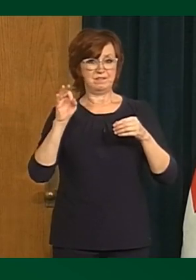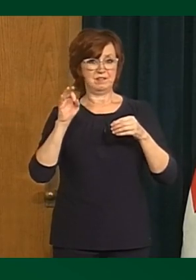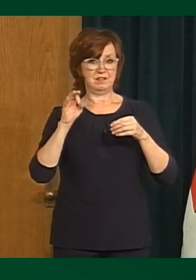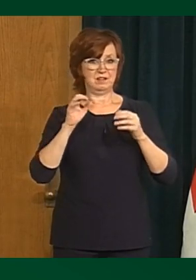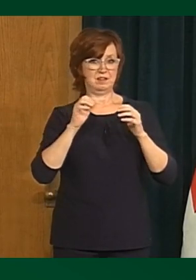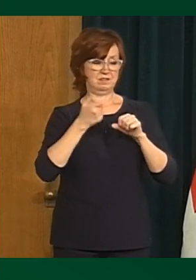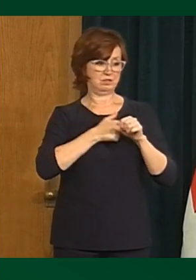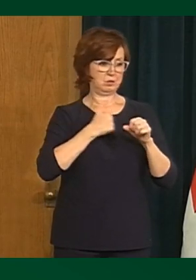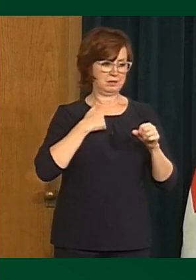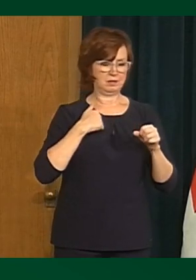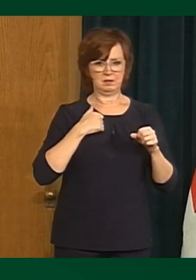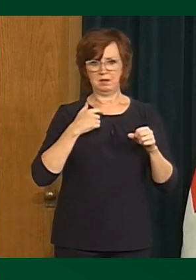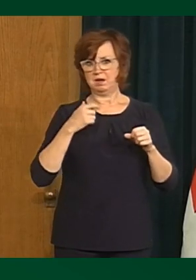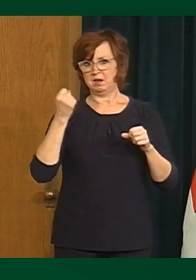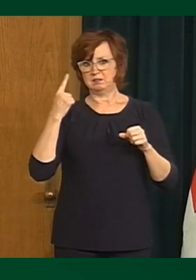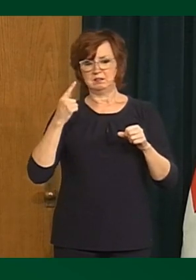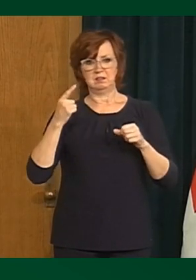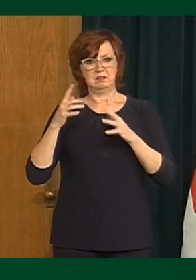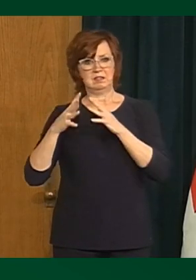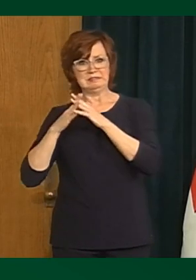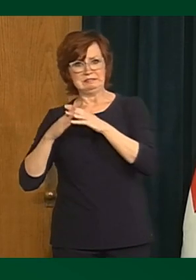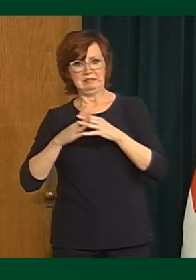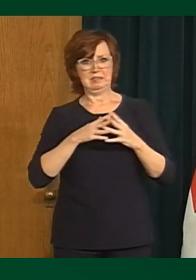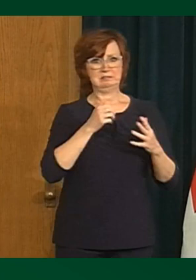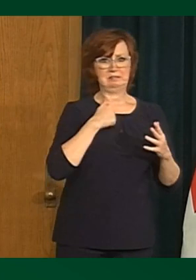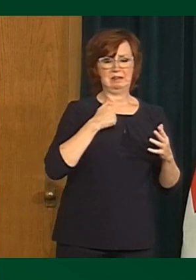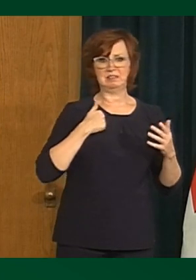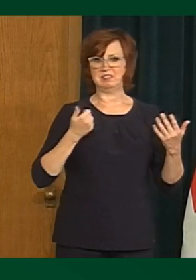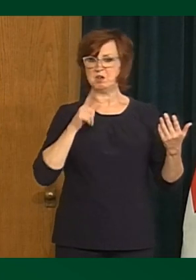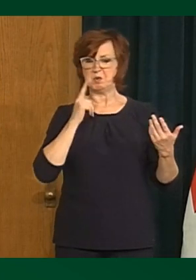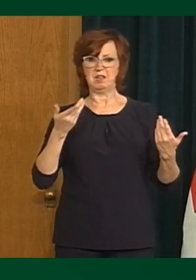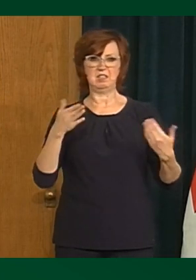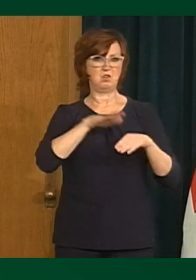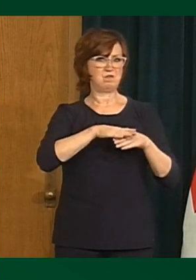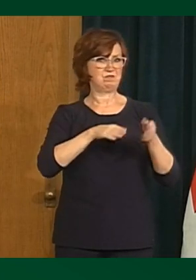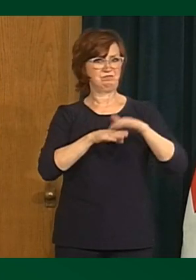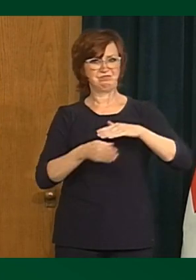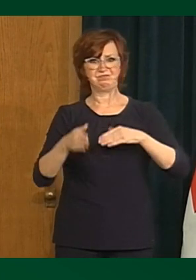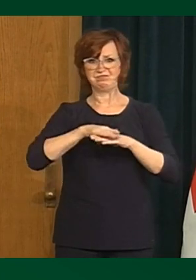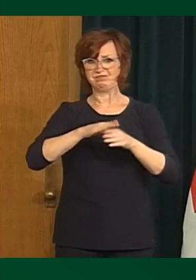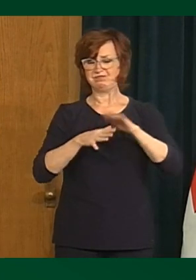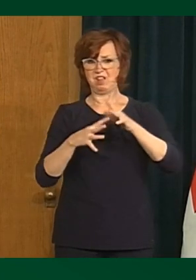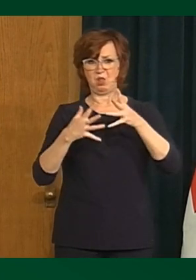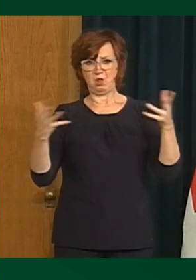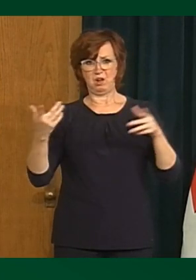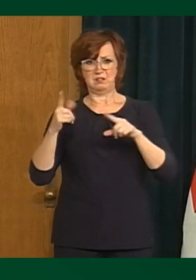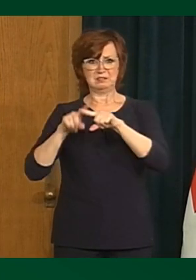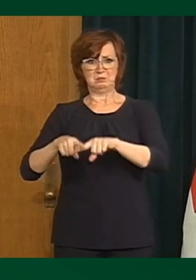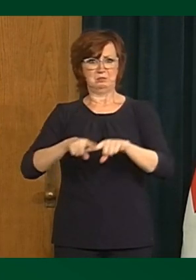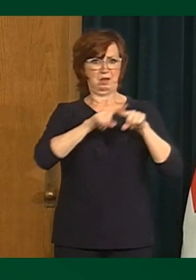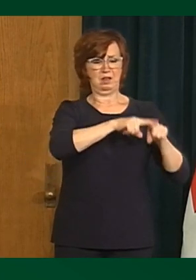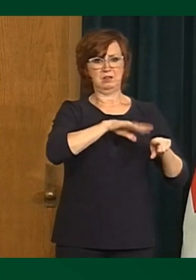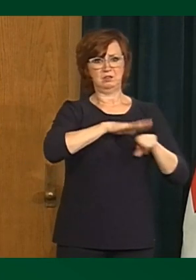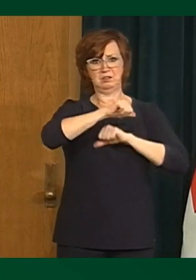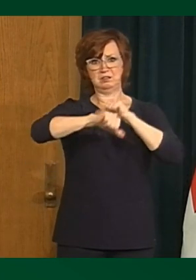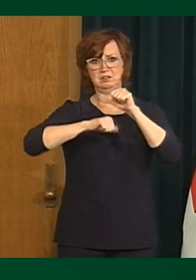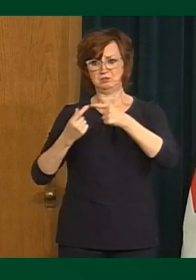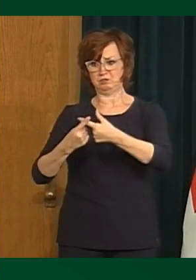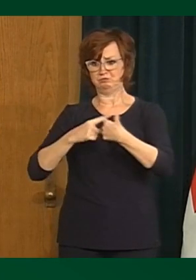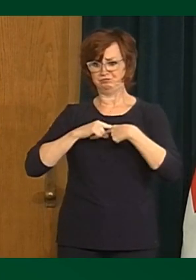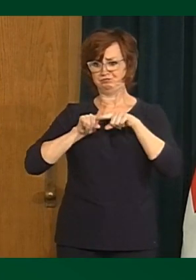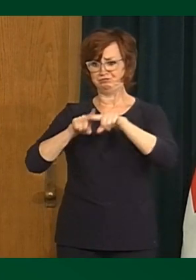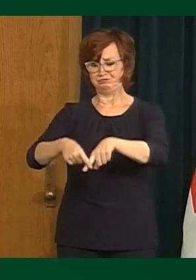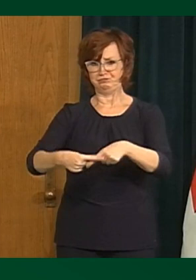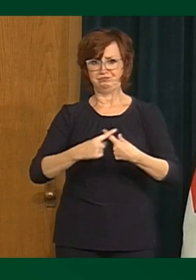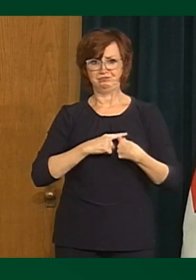it be agri-food products, energy, or other products, and most certainly, as we look to recover from COVID-19